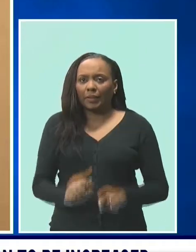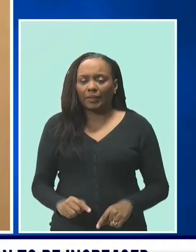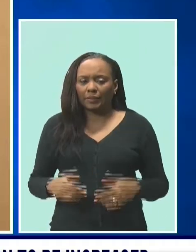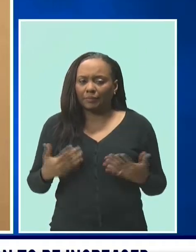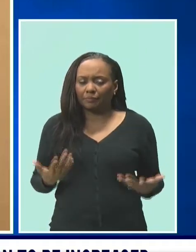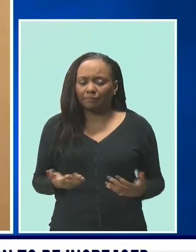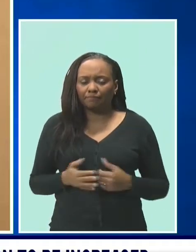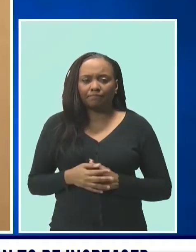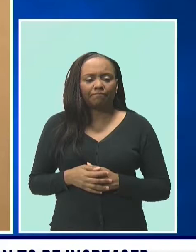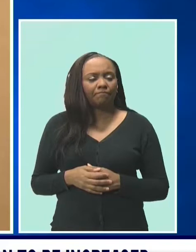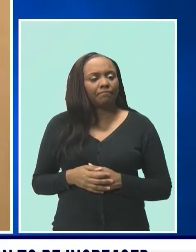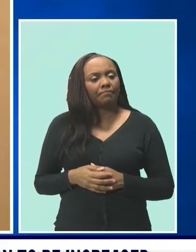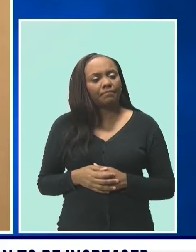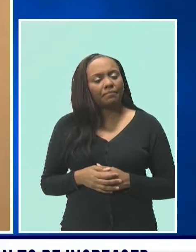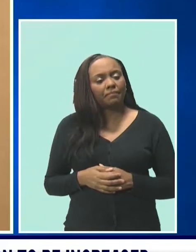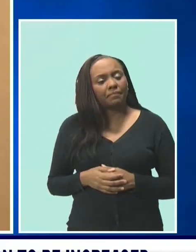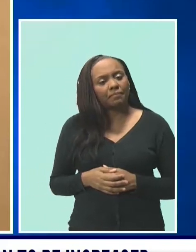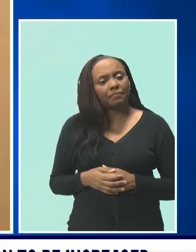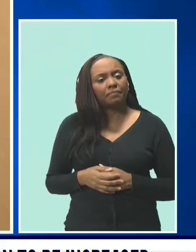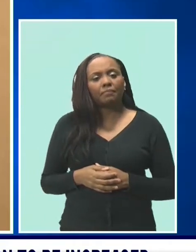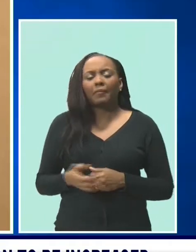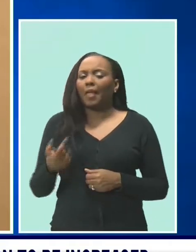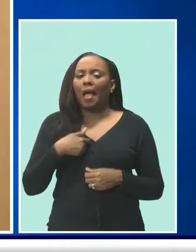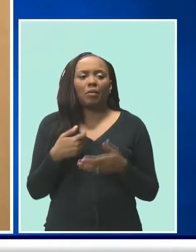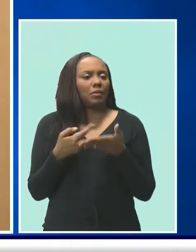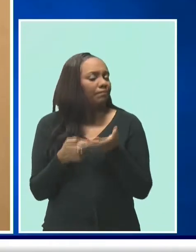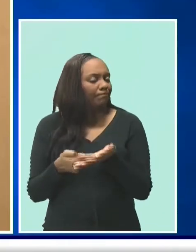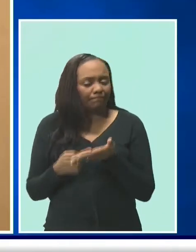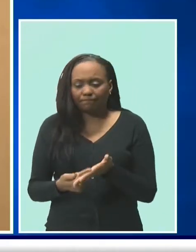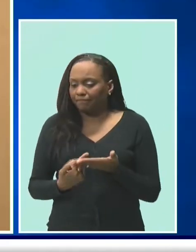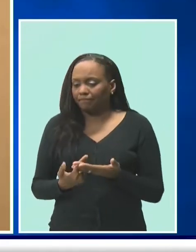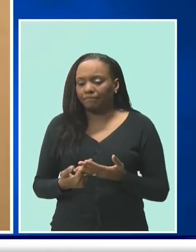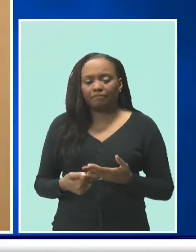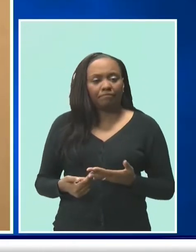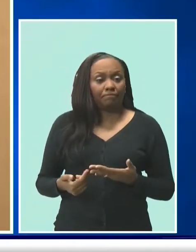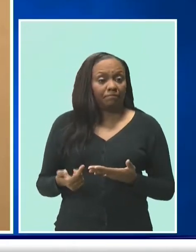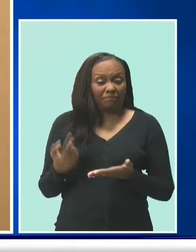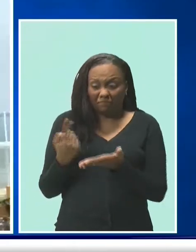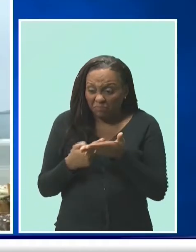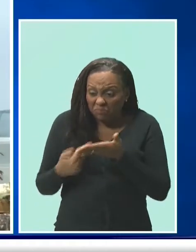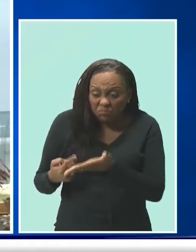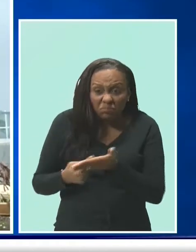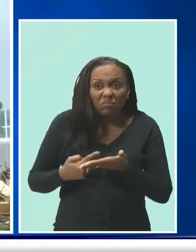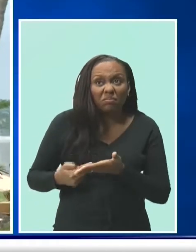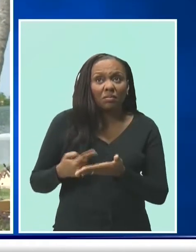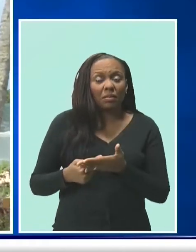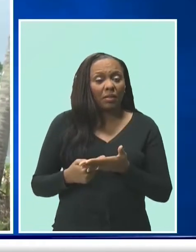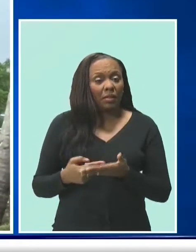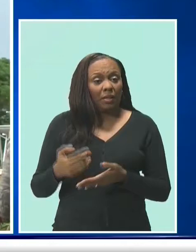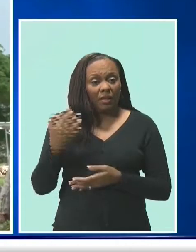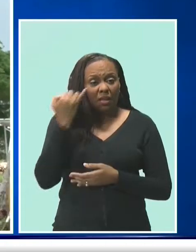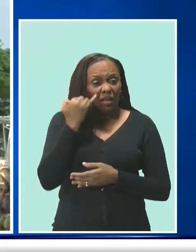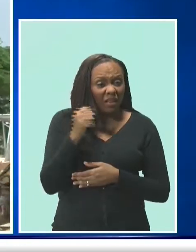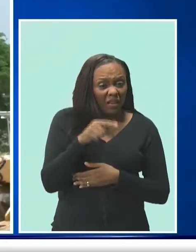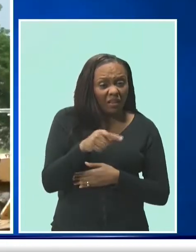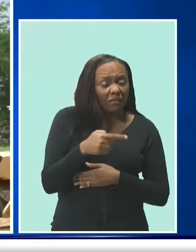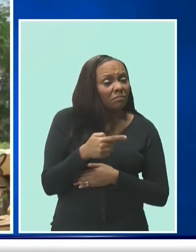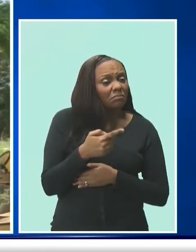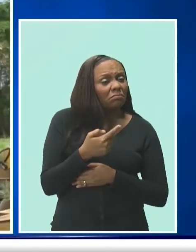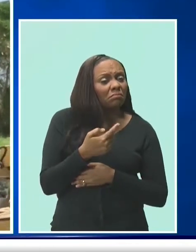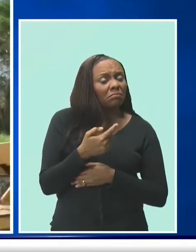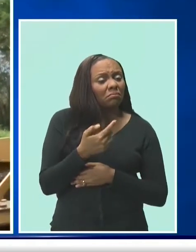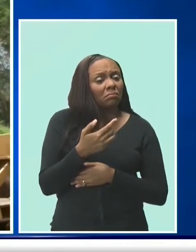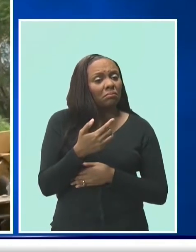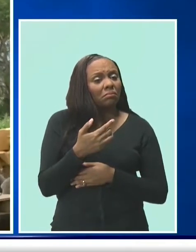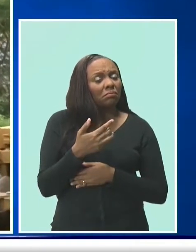would debate anyone who will want to say that the farmers, the participants in the sector,